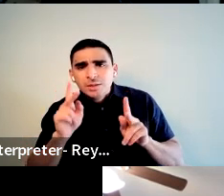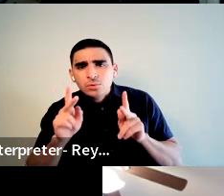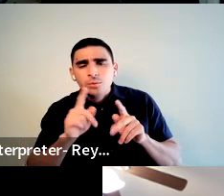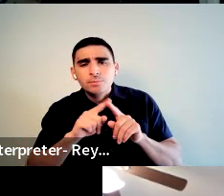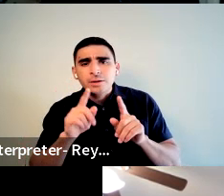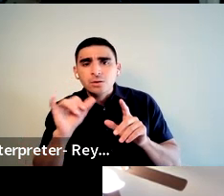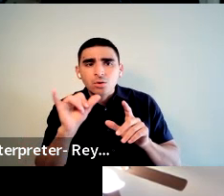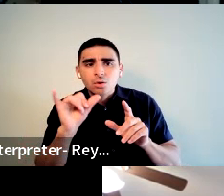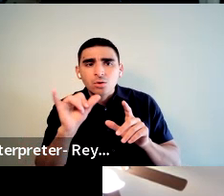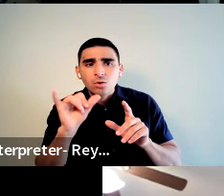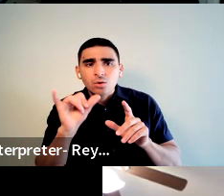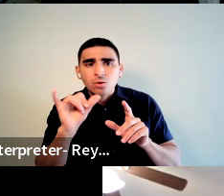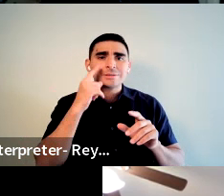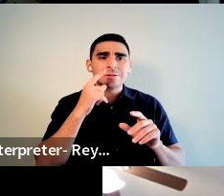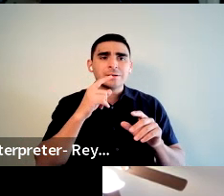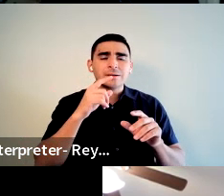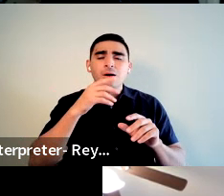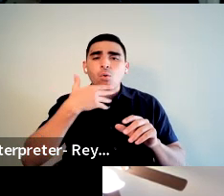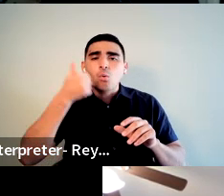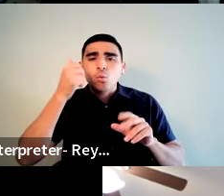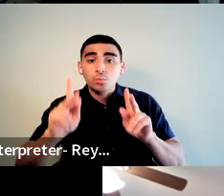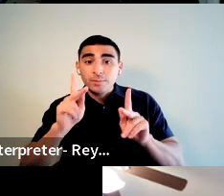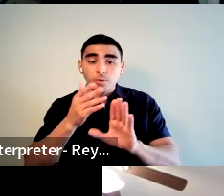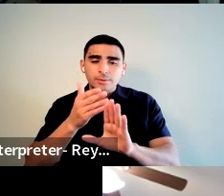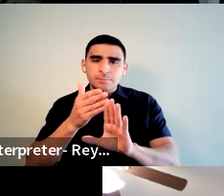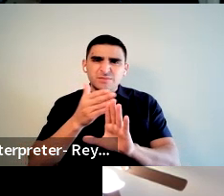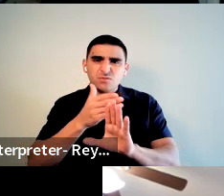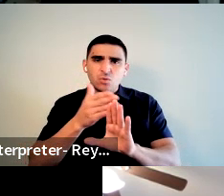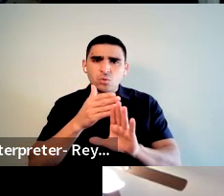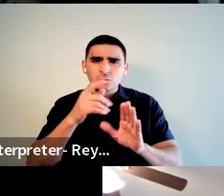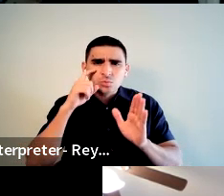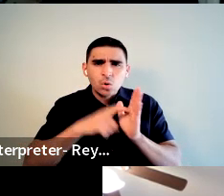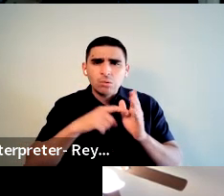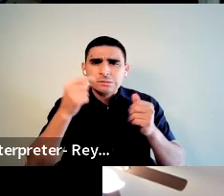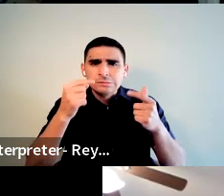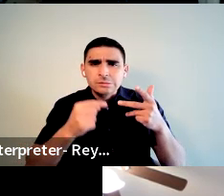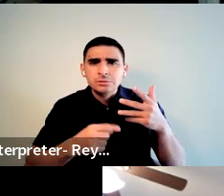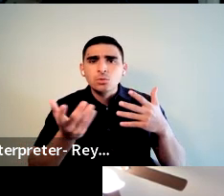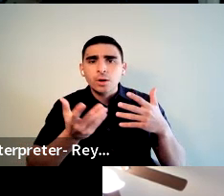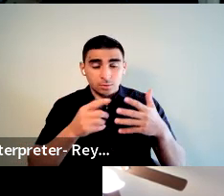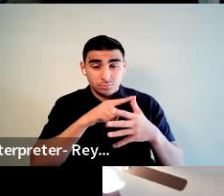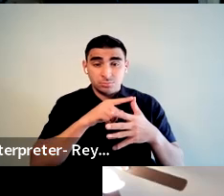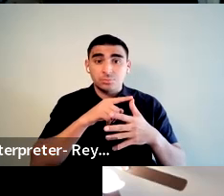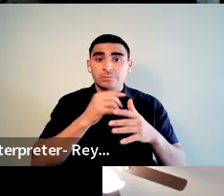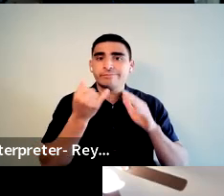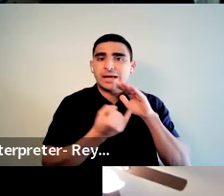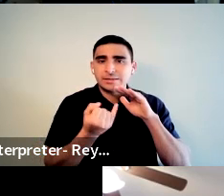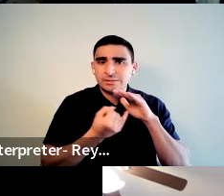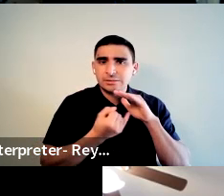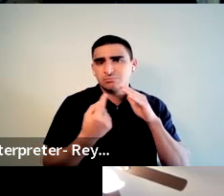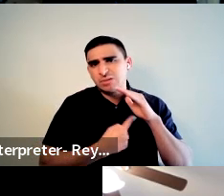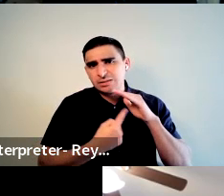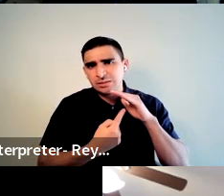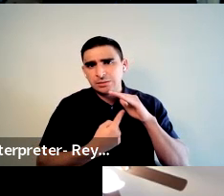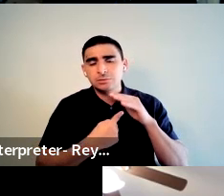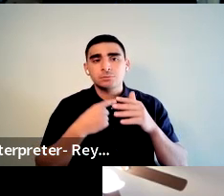pre-stuff with older adults. A lot of it is that social isolation that happens sometime, maybe if